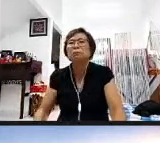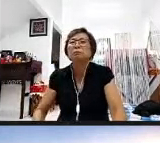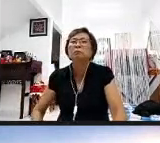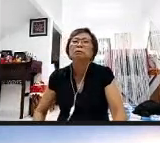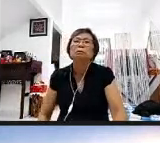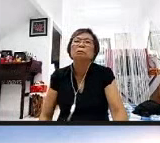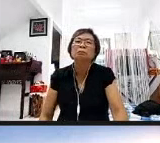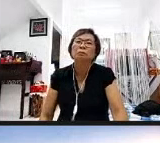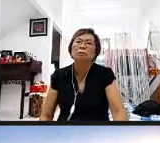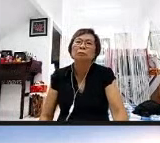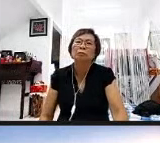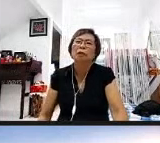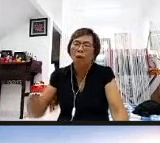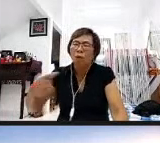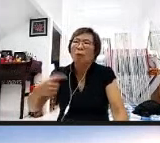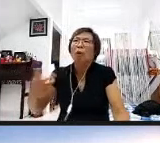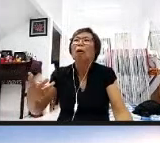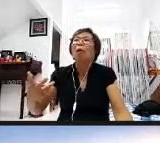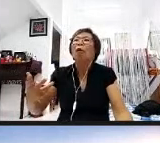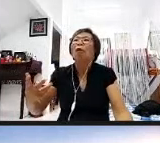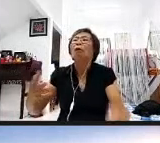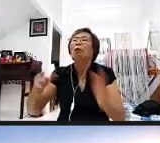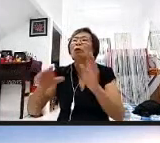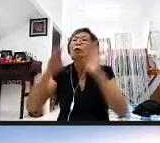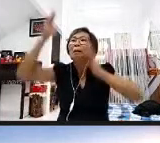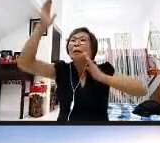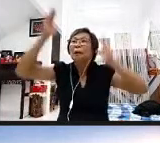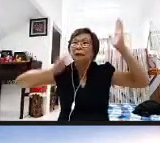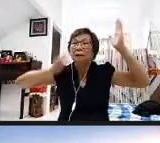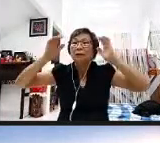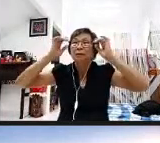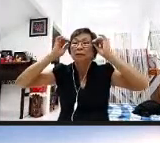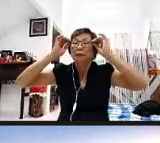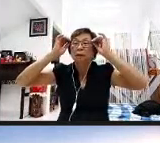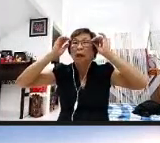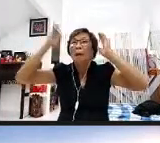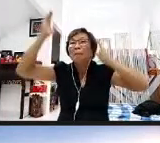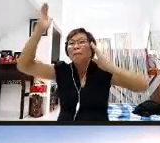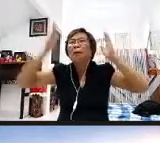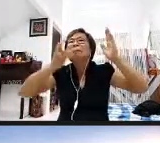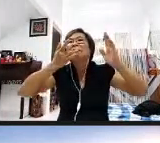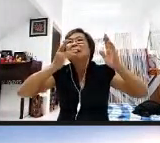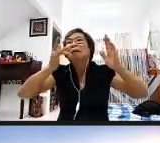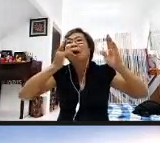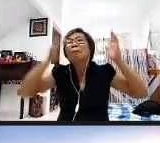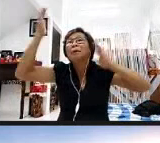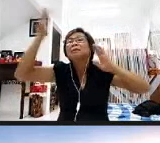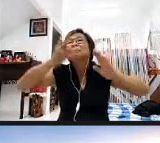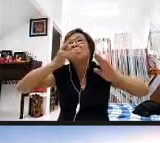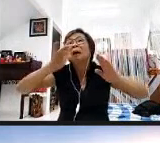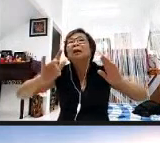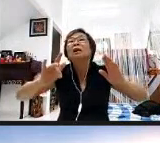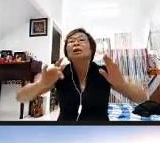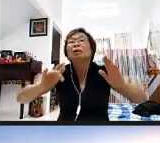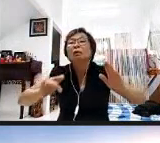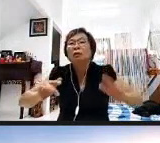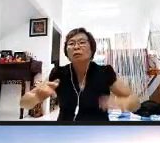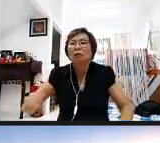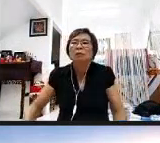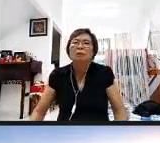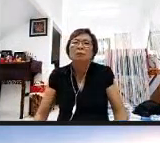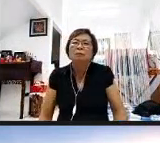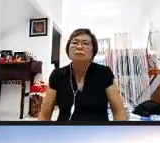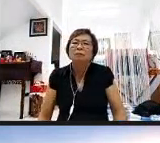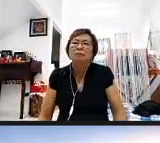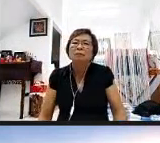for the things that we have lost. Actually, Malaysia is one of the lucky few countries where our